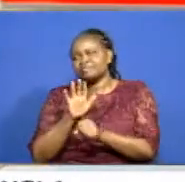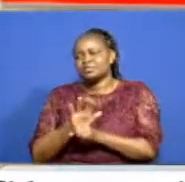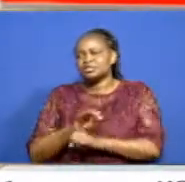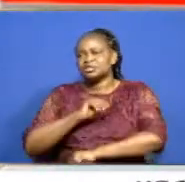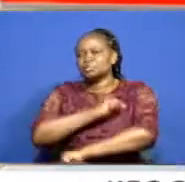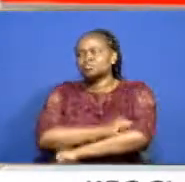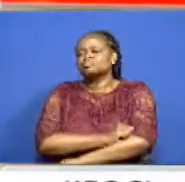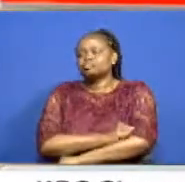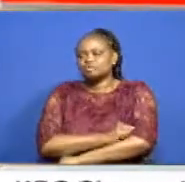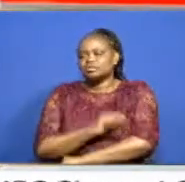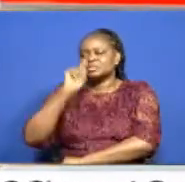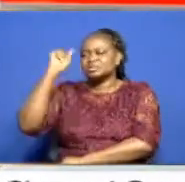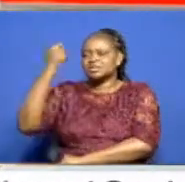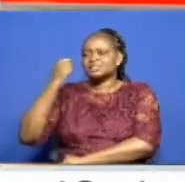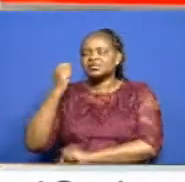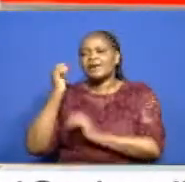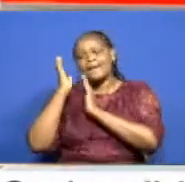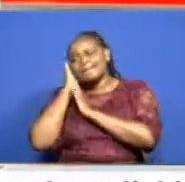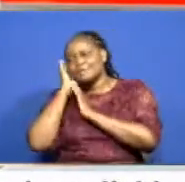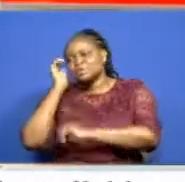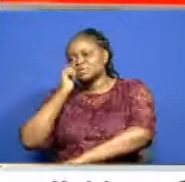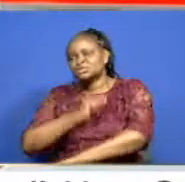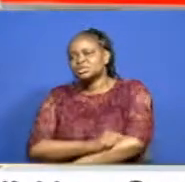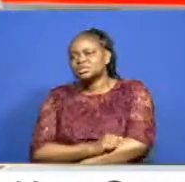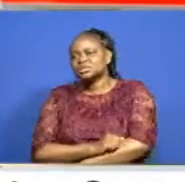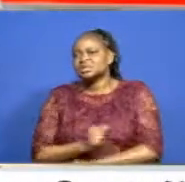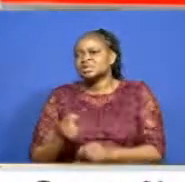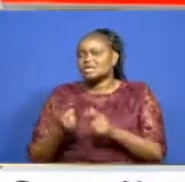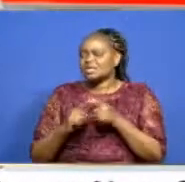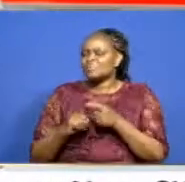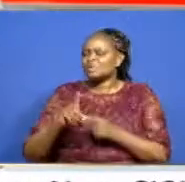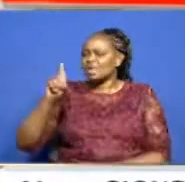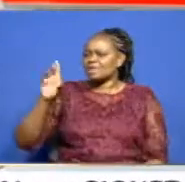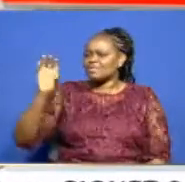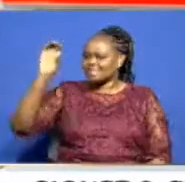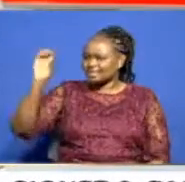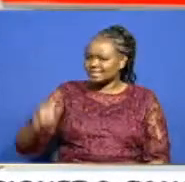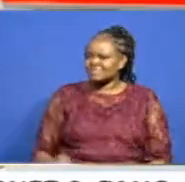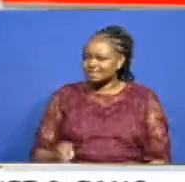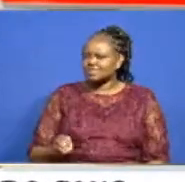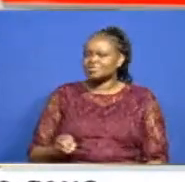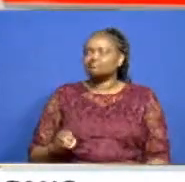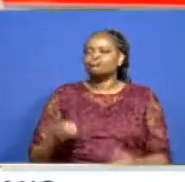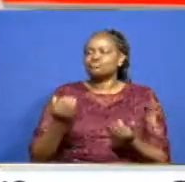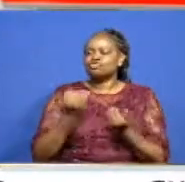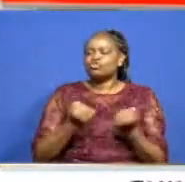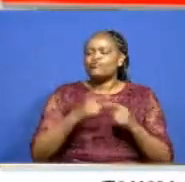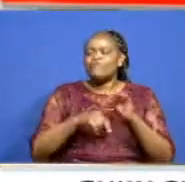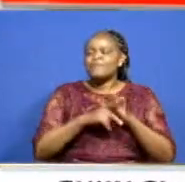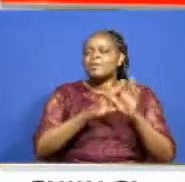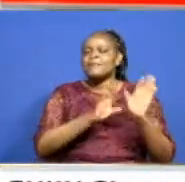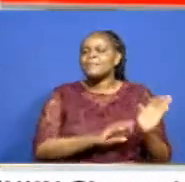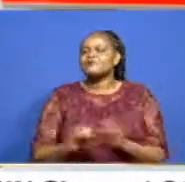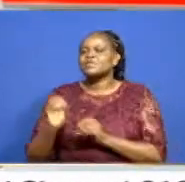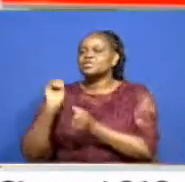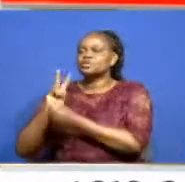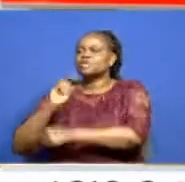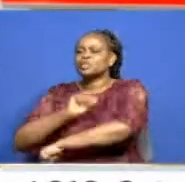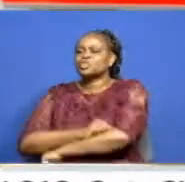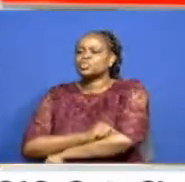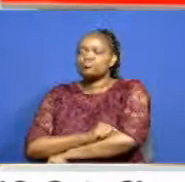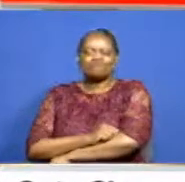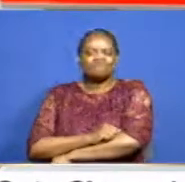boarding schools. And you realize that with the 100% transition, quite a number of schools could not cope up with the numbers which they